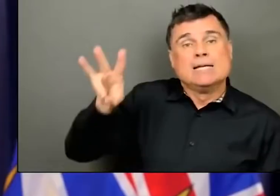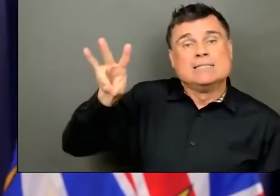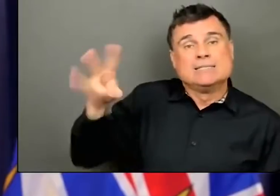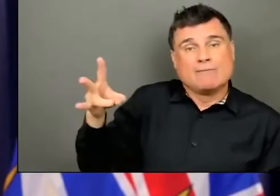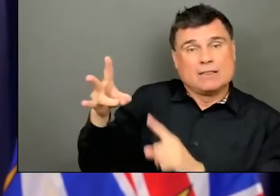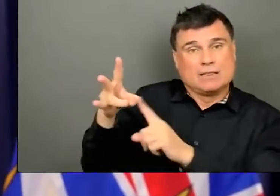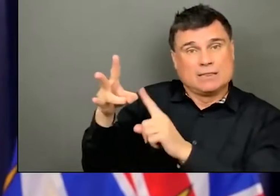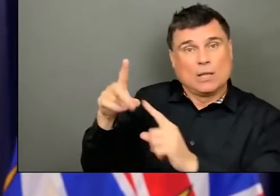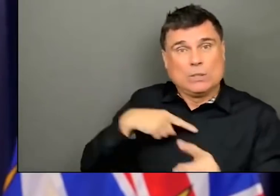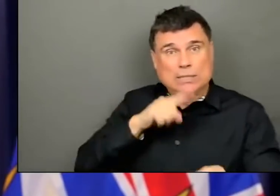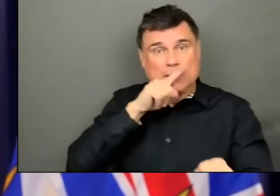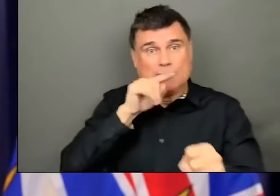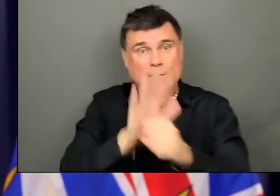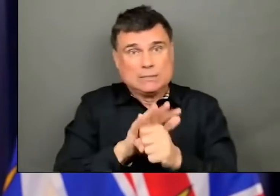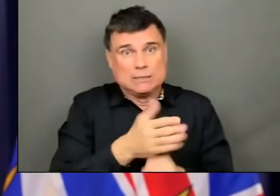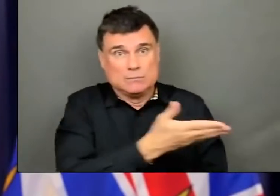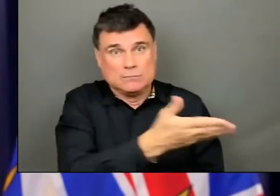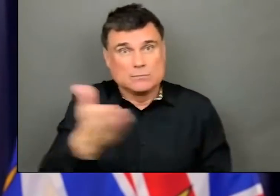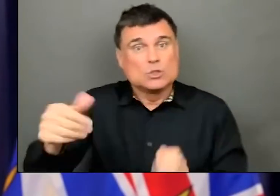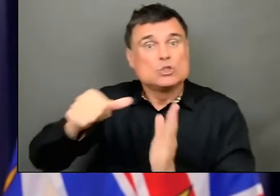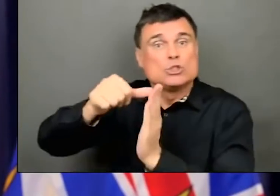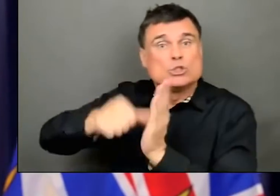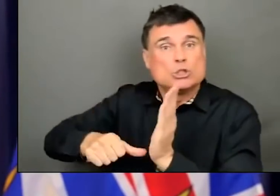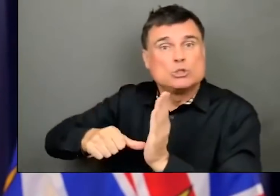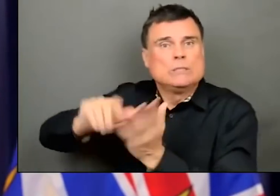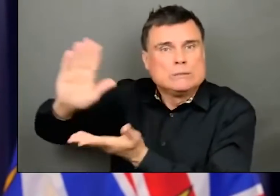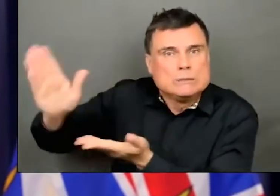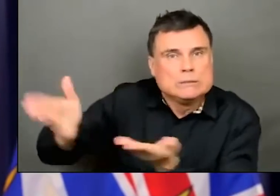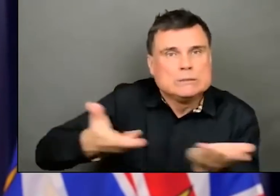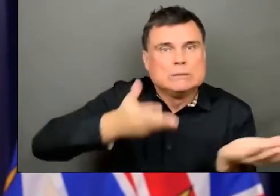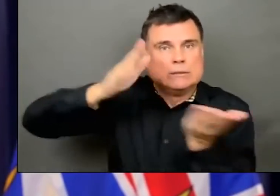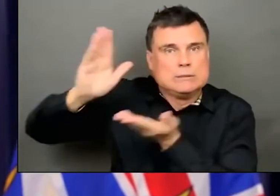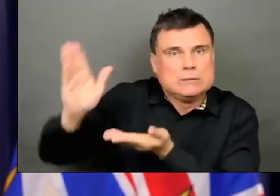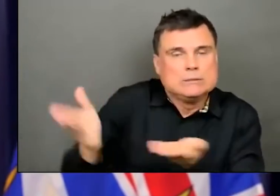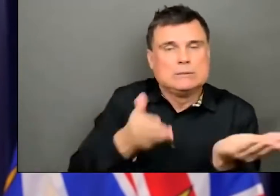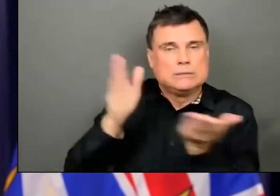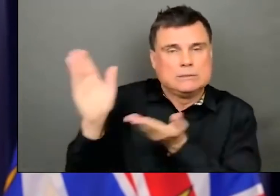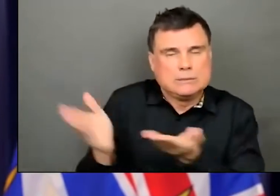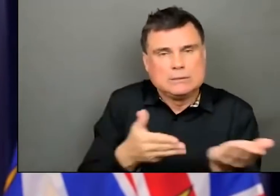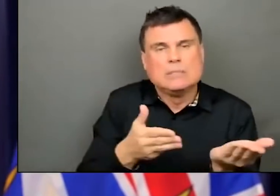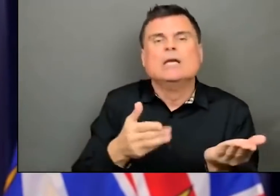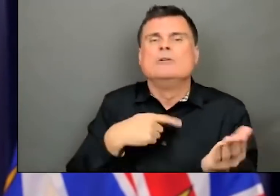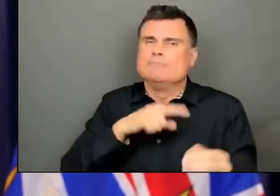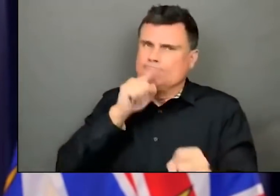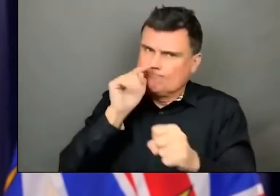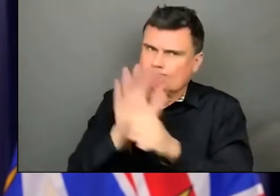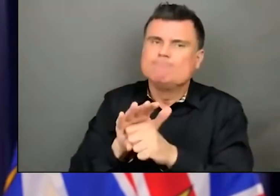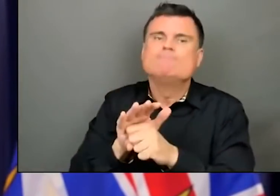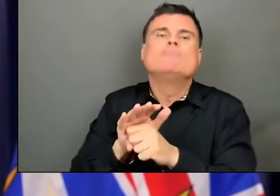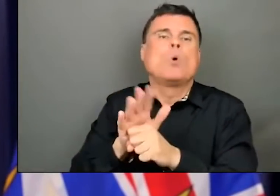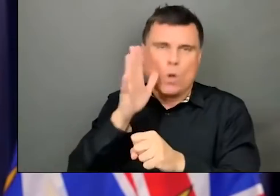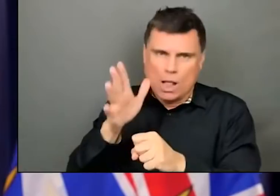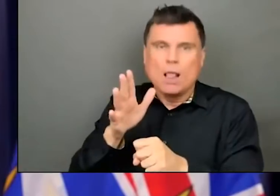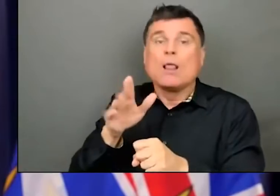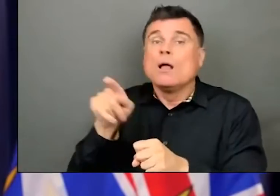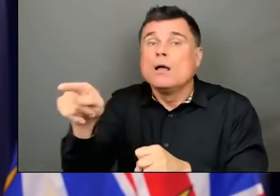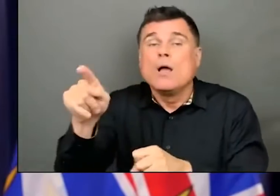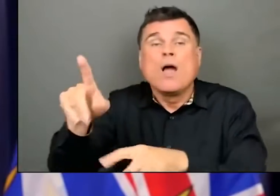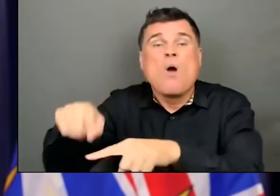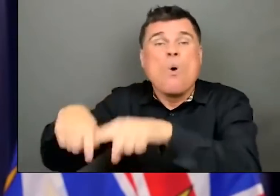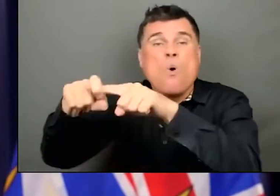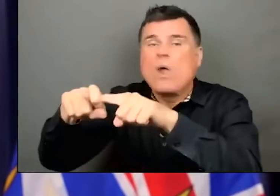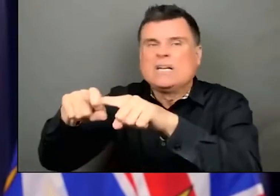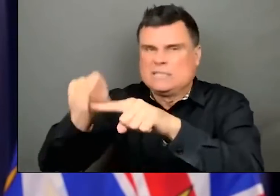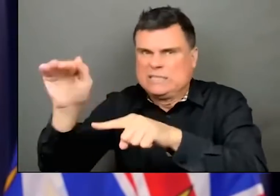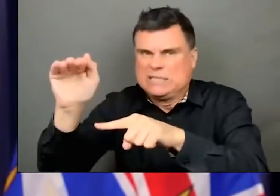COVID-19 and other provincial and local challenges that we've encountered, we've adhered to that commitment. We've never wavered from this promise. We've never stepped back